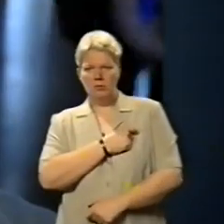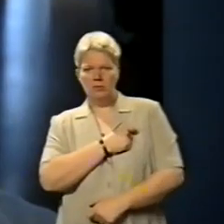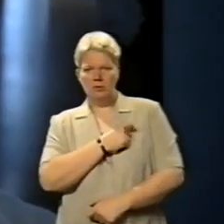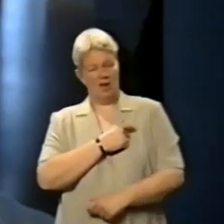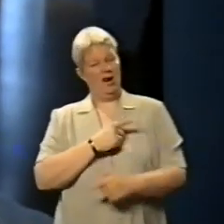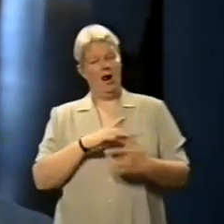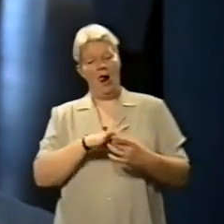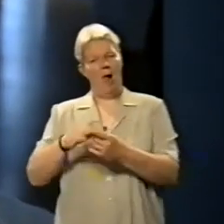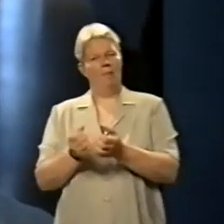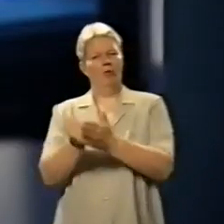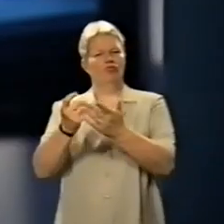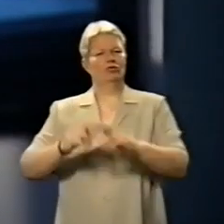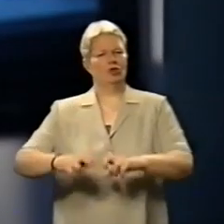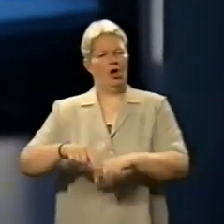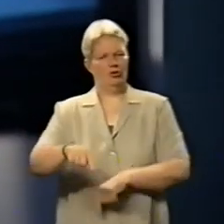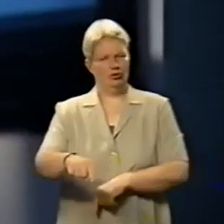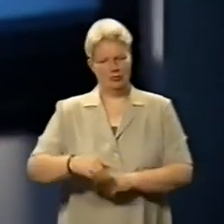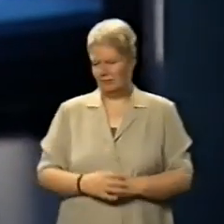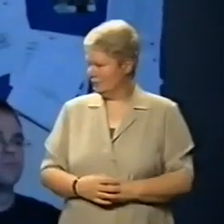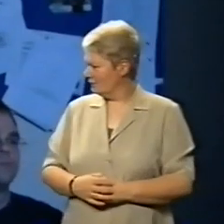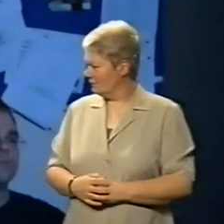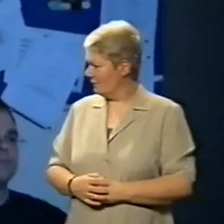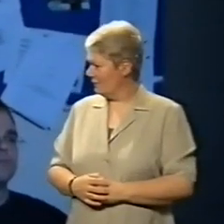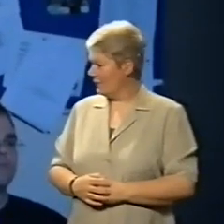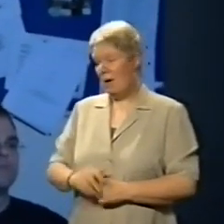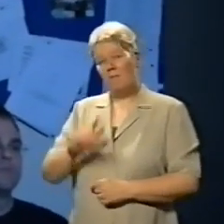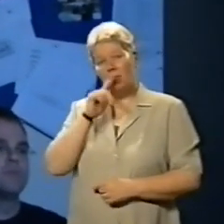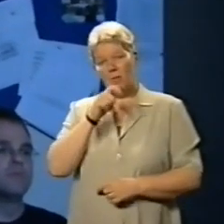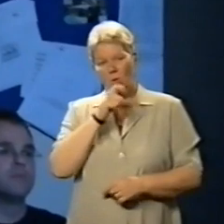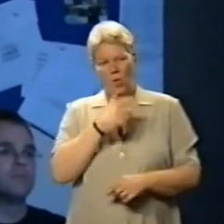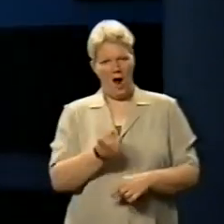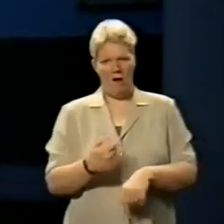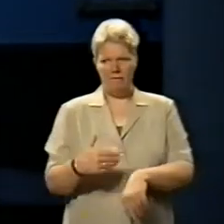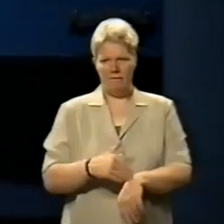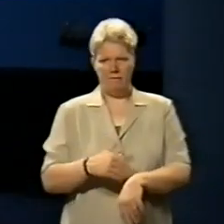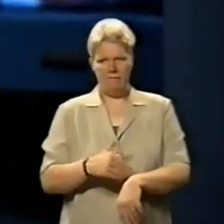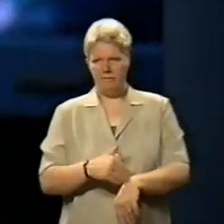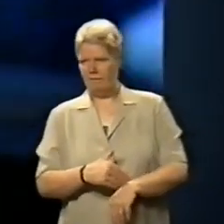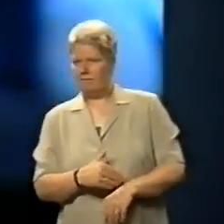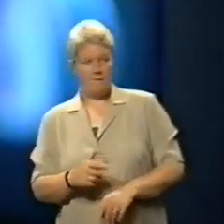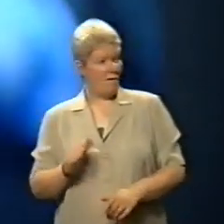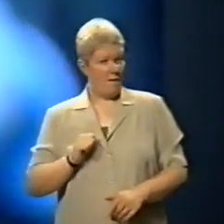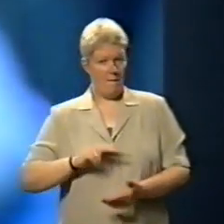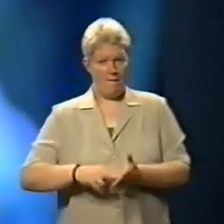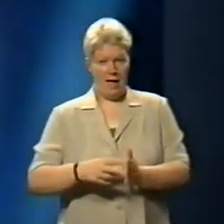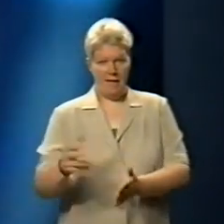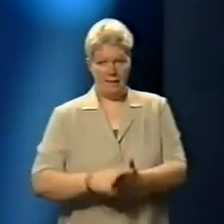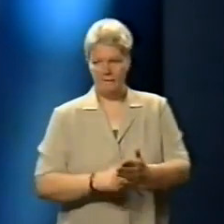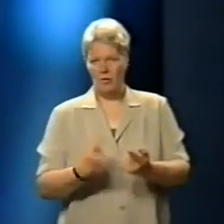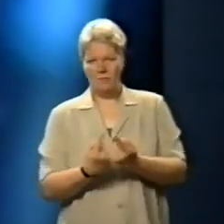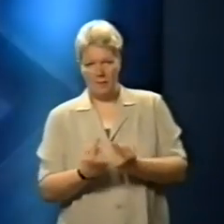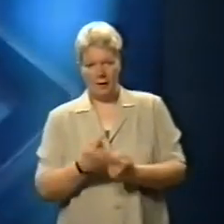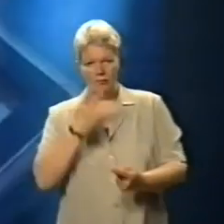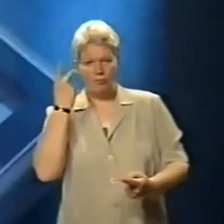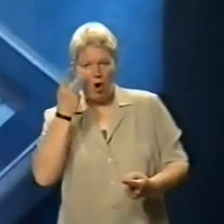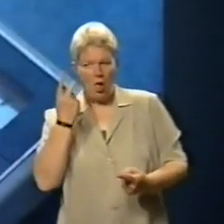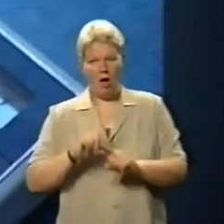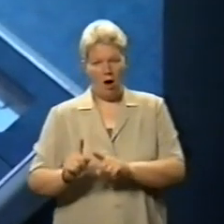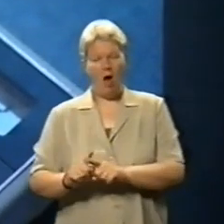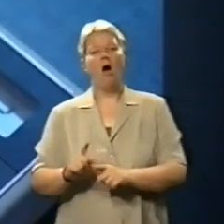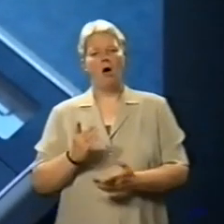Scientific studies show that people about to embark on a crime are extremely anxious. Well, we're replicating that